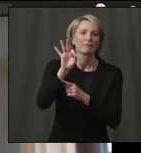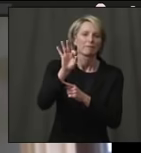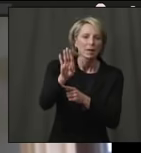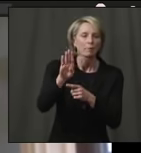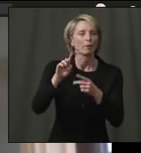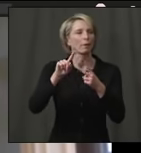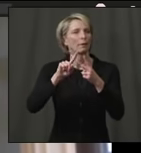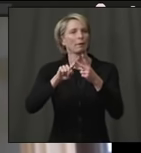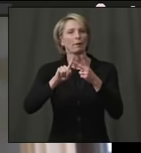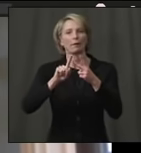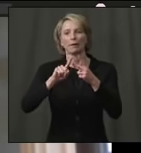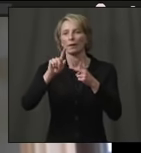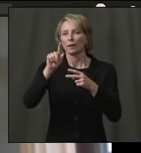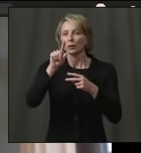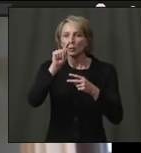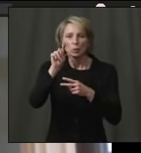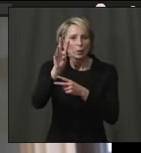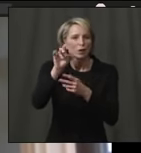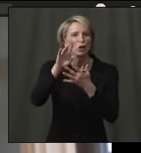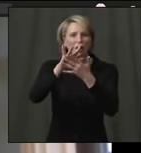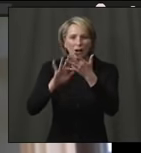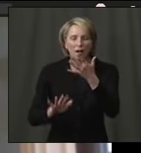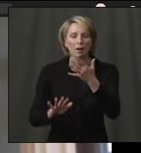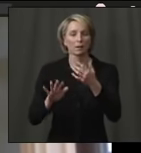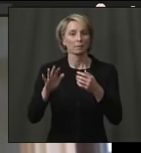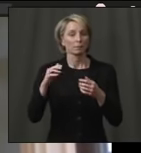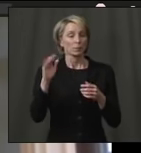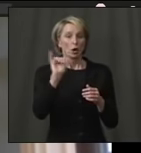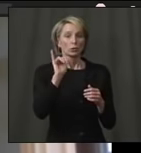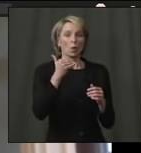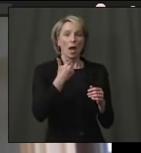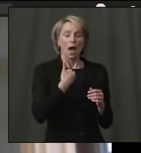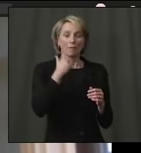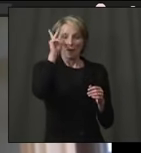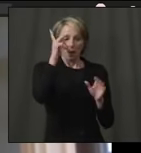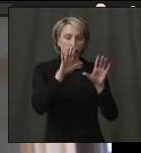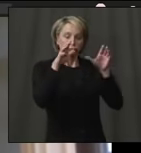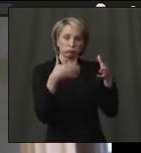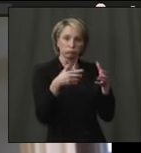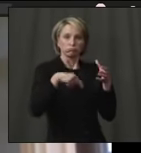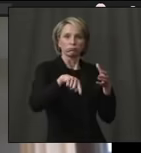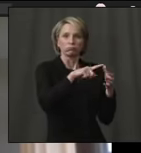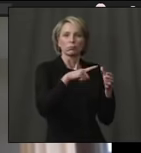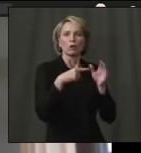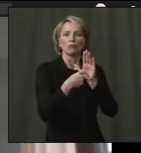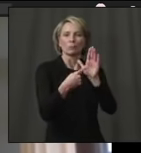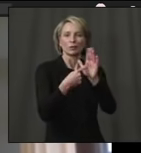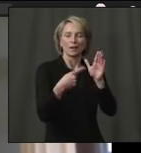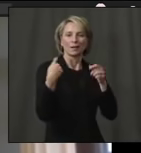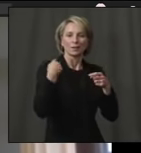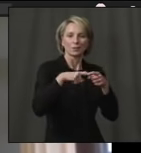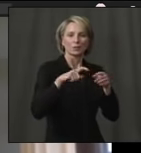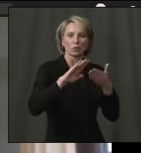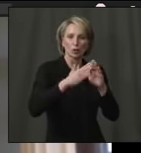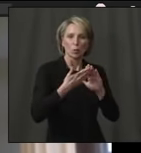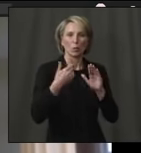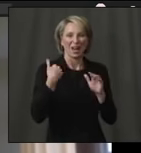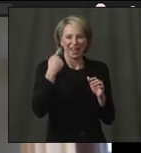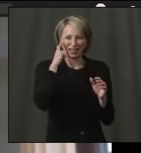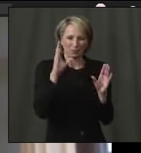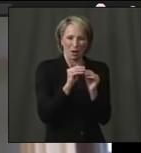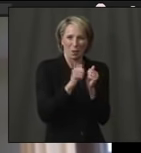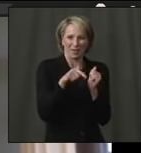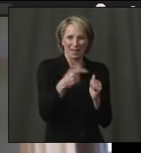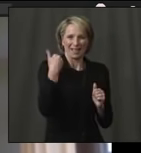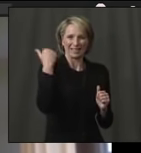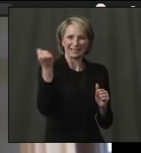caucus in the state legislature. I just put them on Saturday to update them on the importance of the